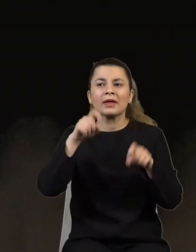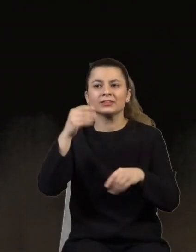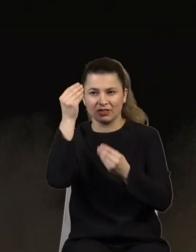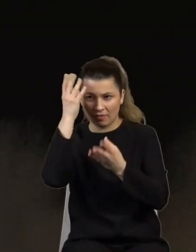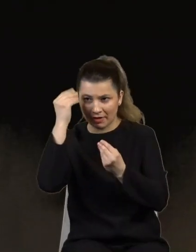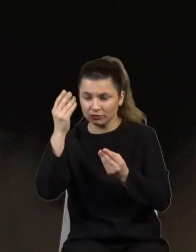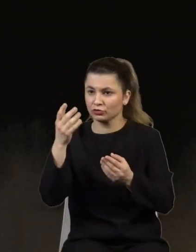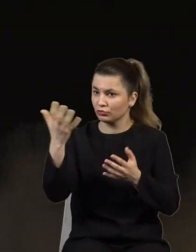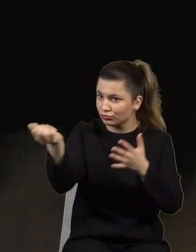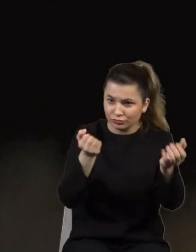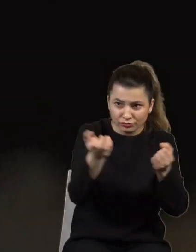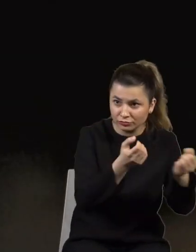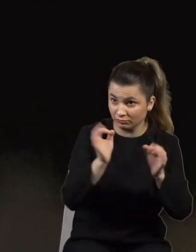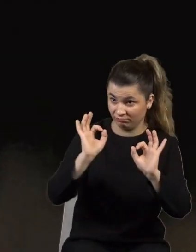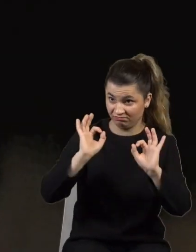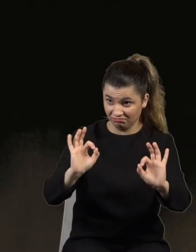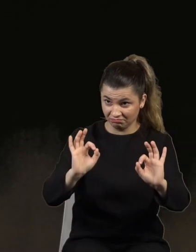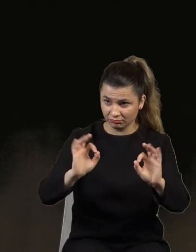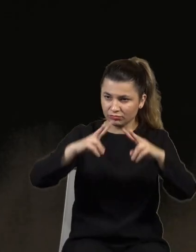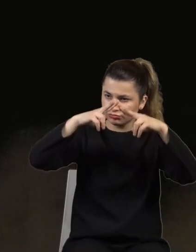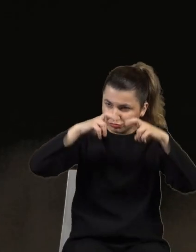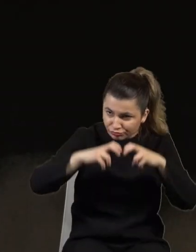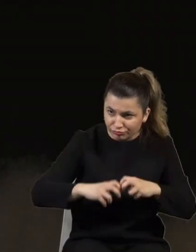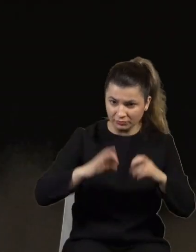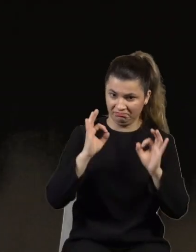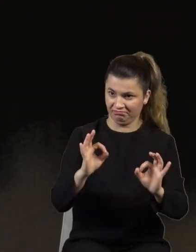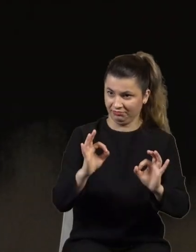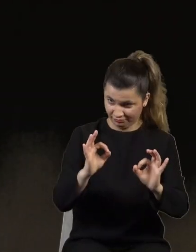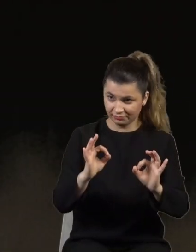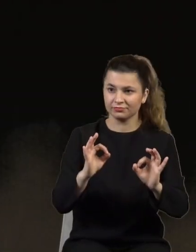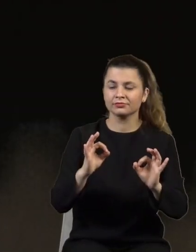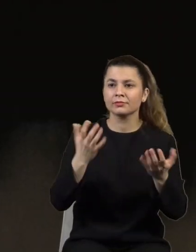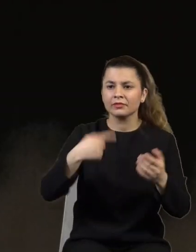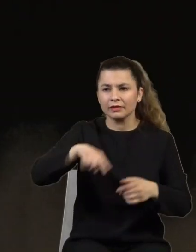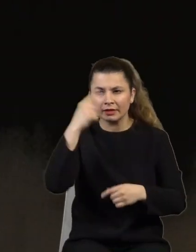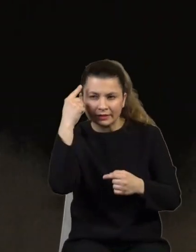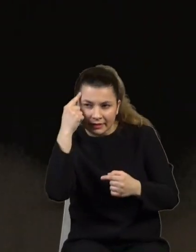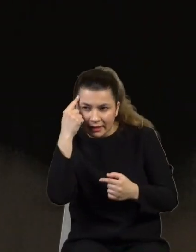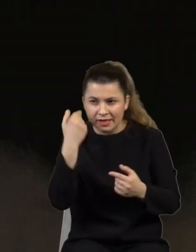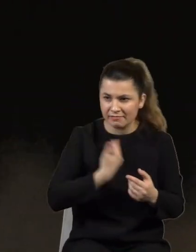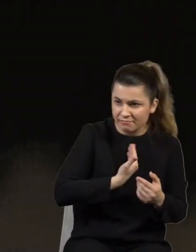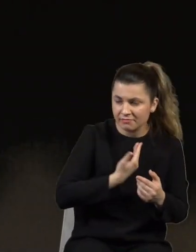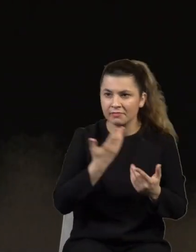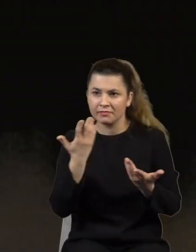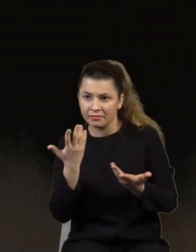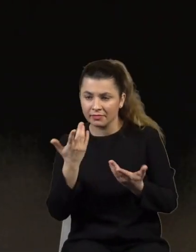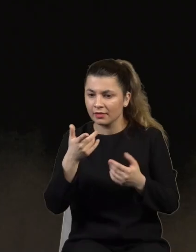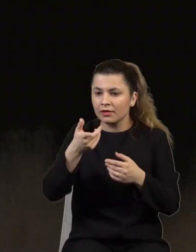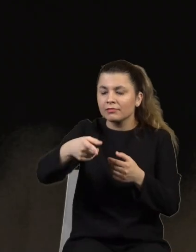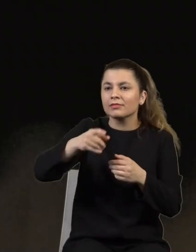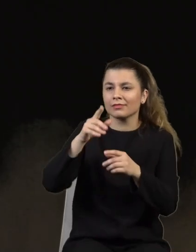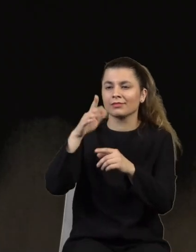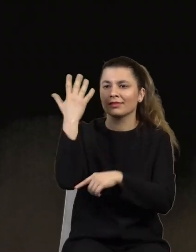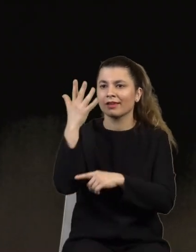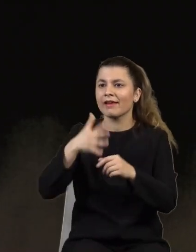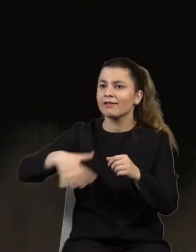at environmental impacts, at socioeconomic impacts. And I think that's where cohesion could still do better, and cohesion funds could still